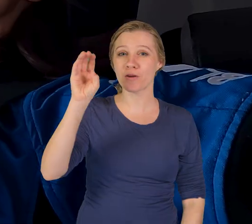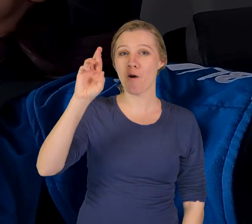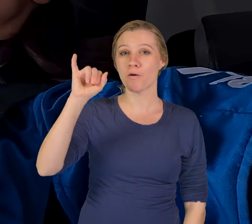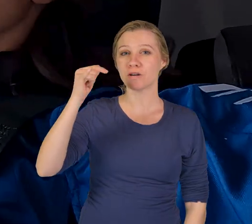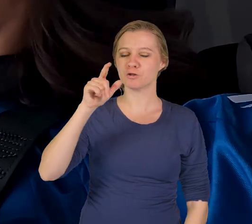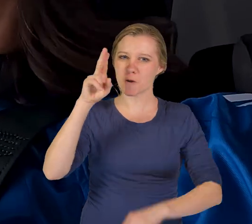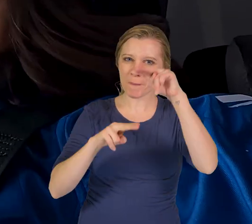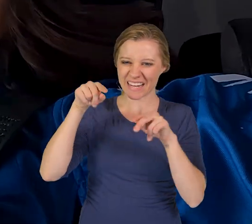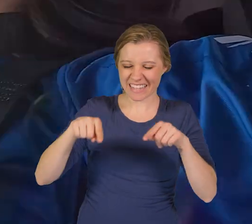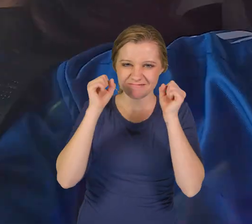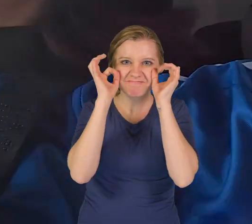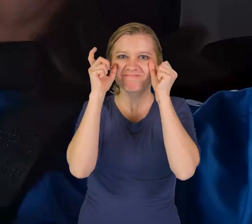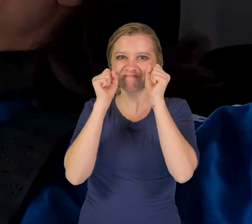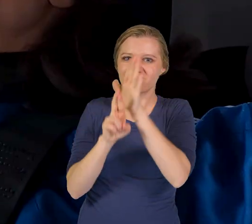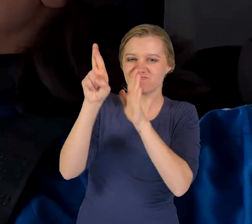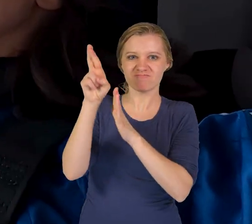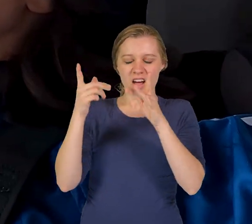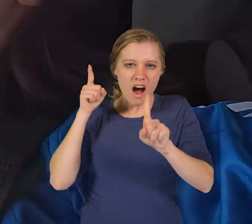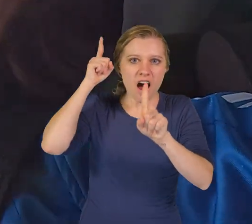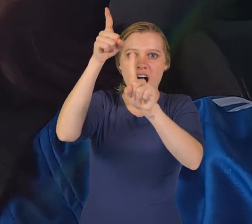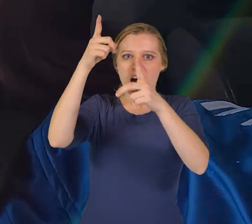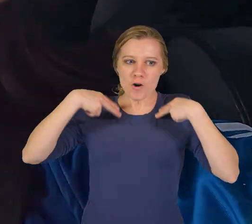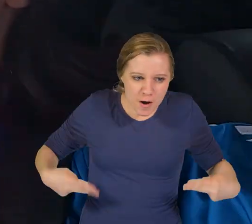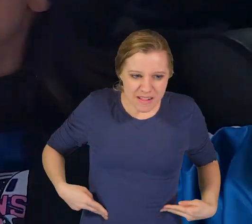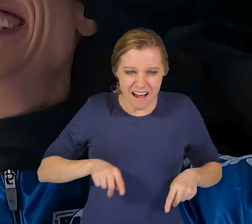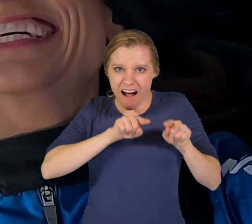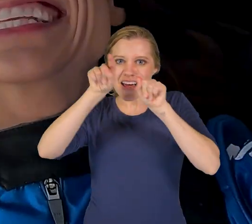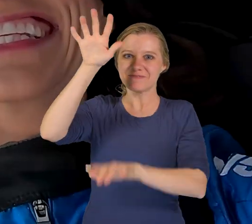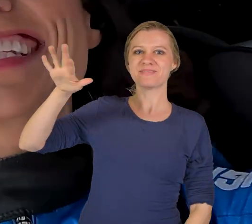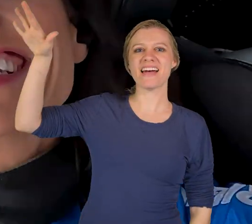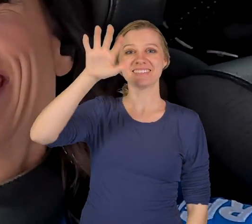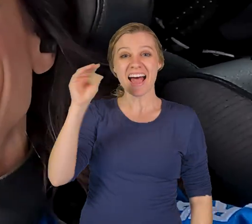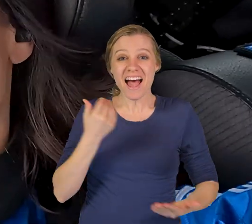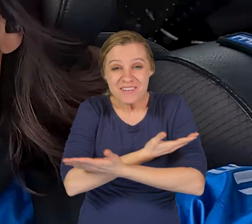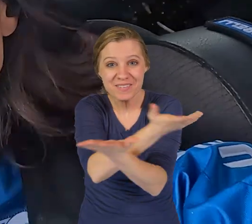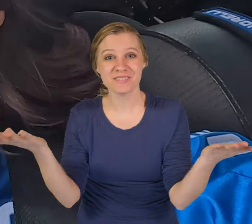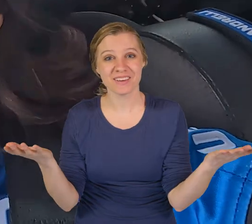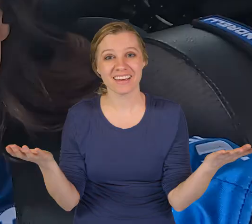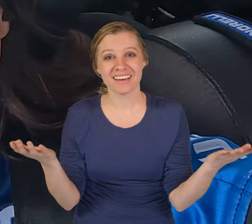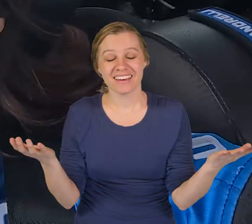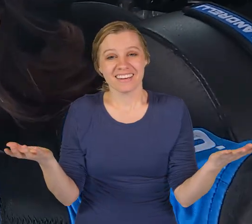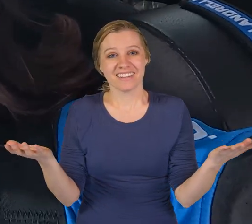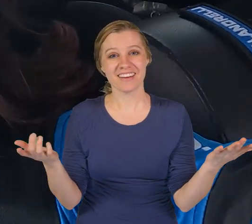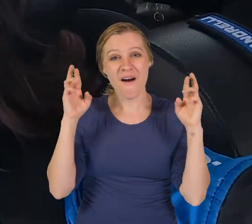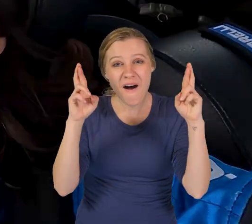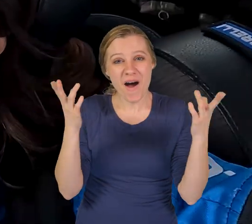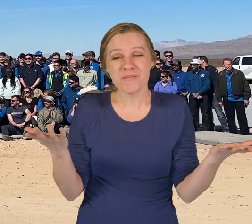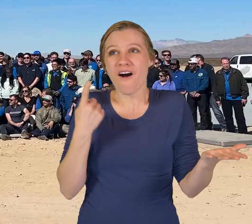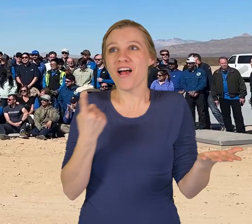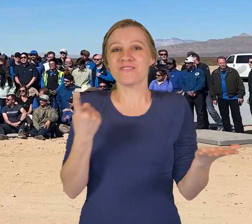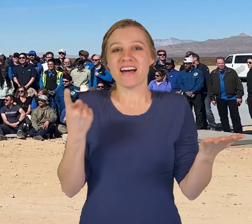To everyone at Blue Origin who built this marvel of human spaceflight. And finally, to all of you.